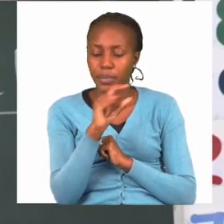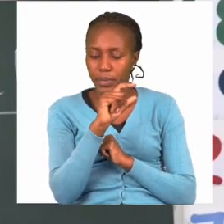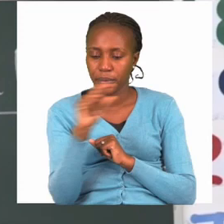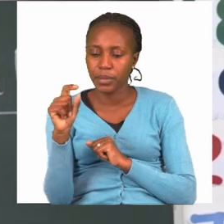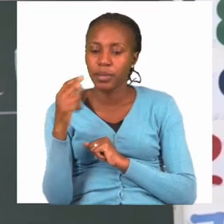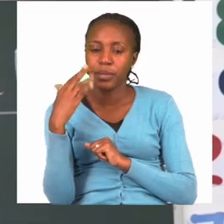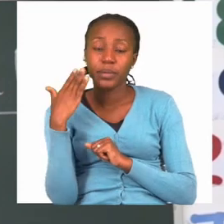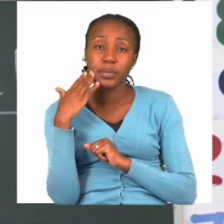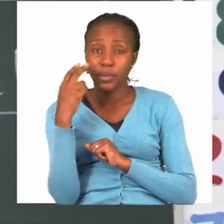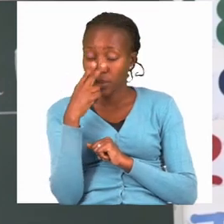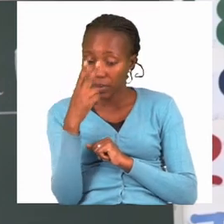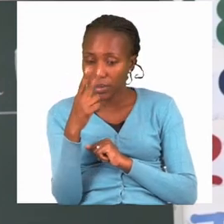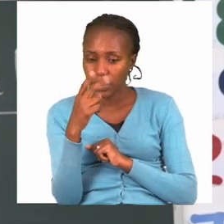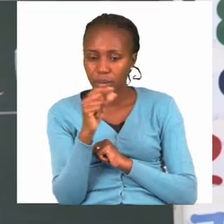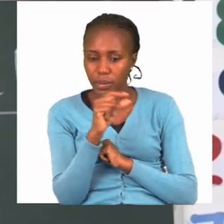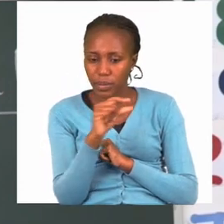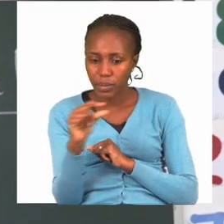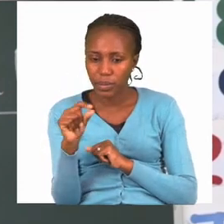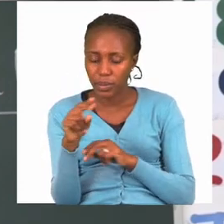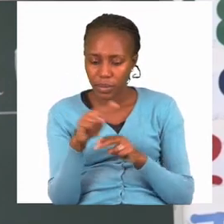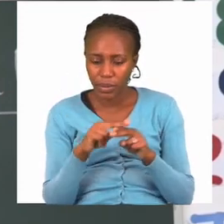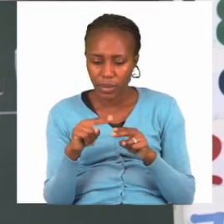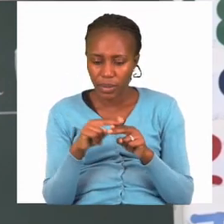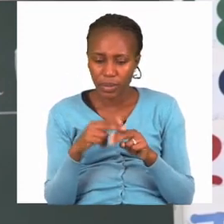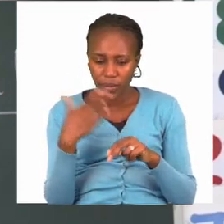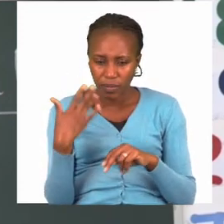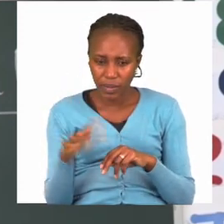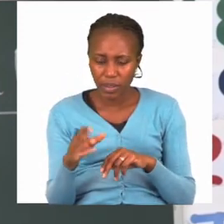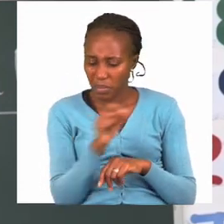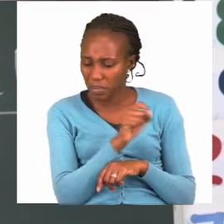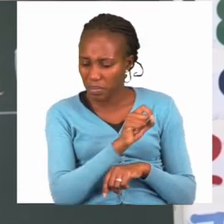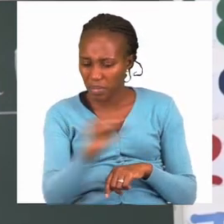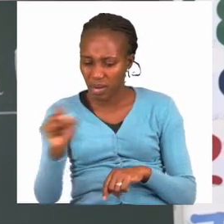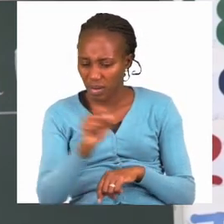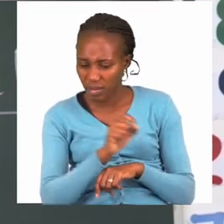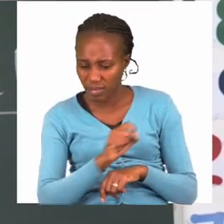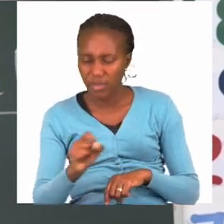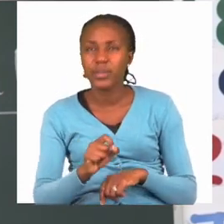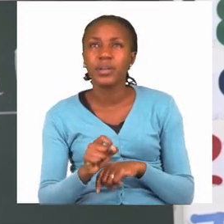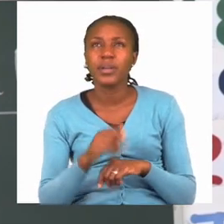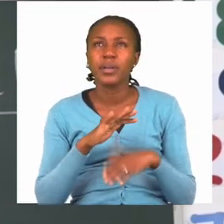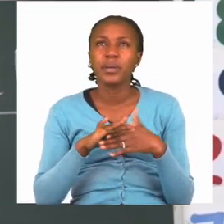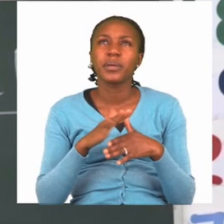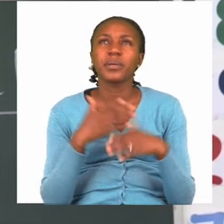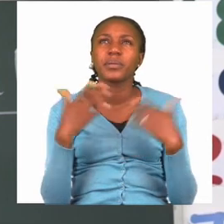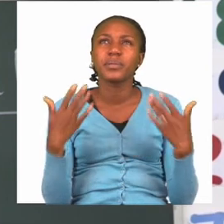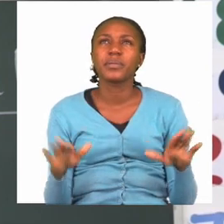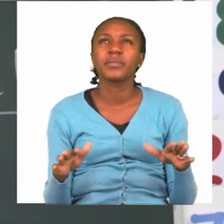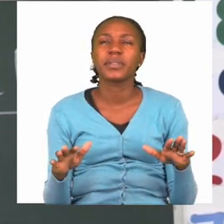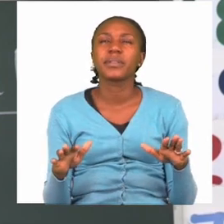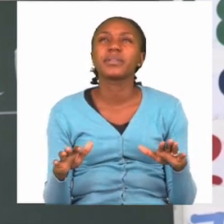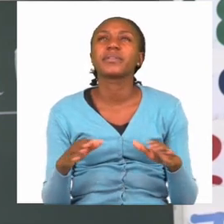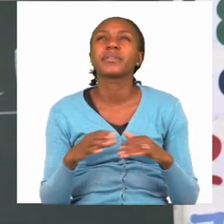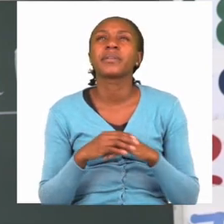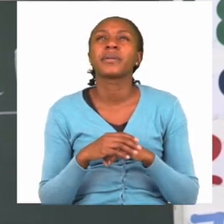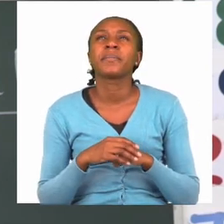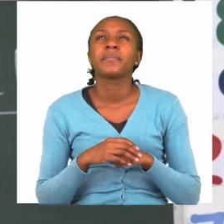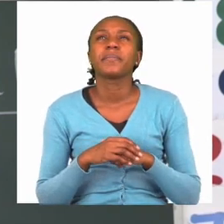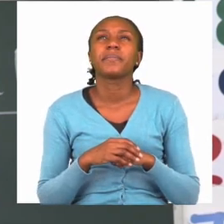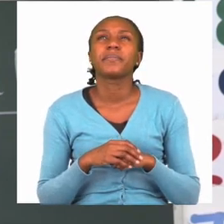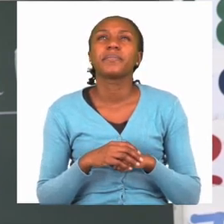to remember to go to your page and also cross out every word you